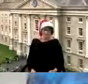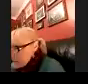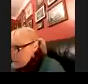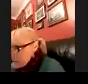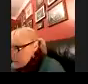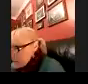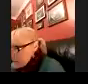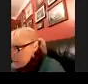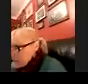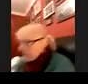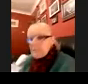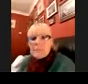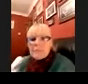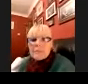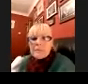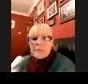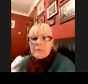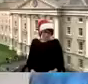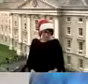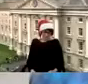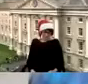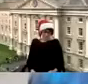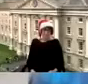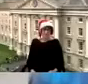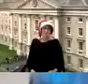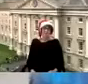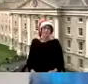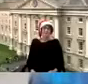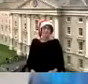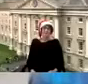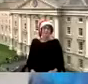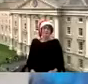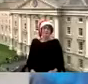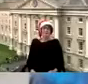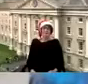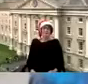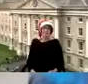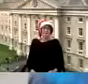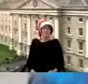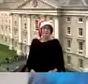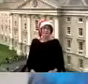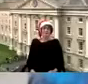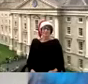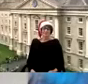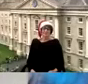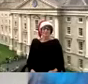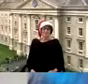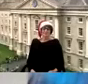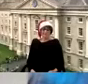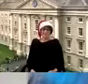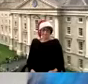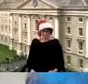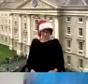so much that we that we can do so i'm gonna talk a little bit about minding your mental health in general